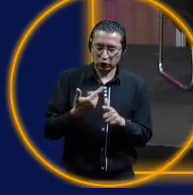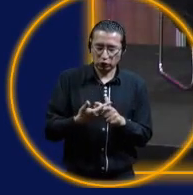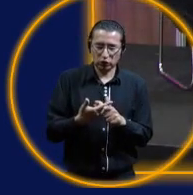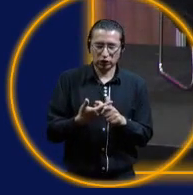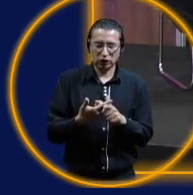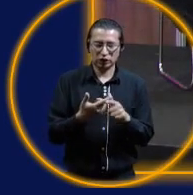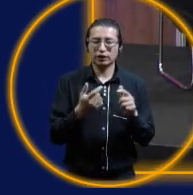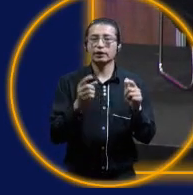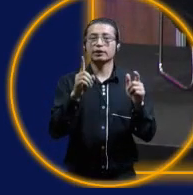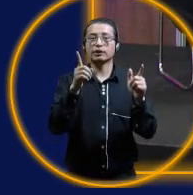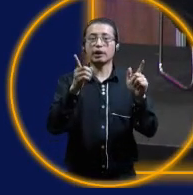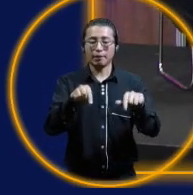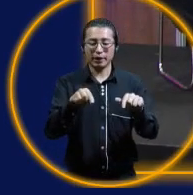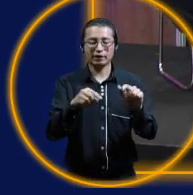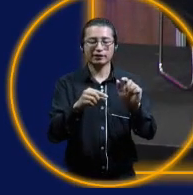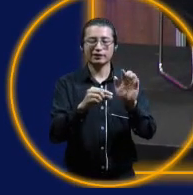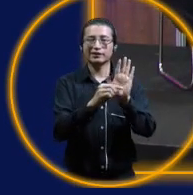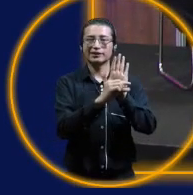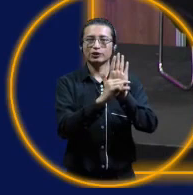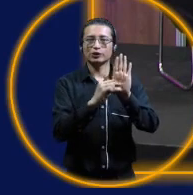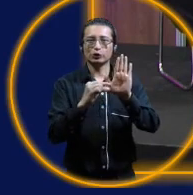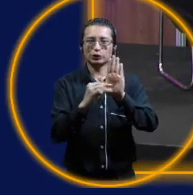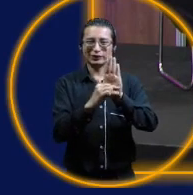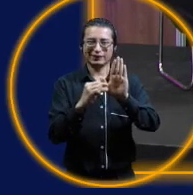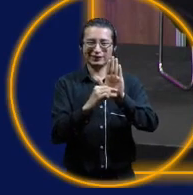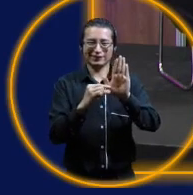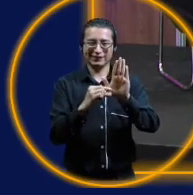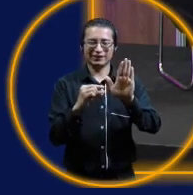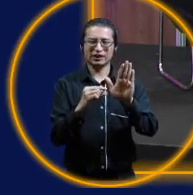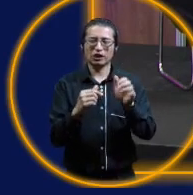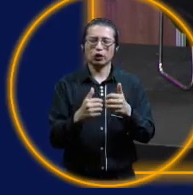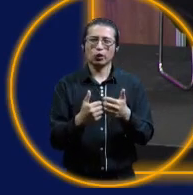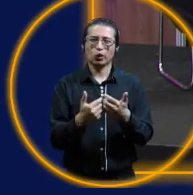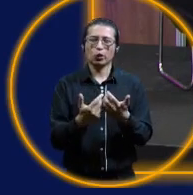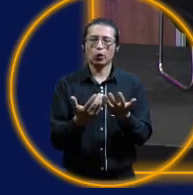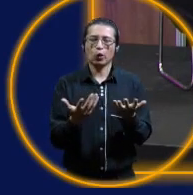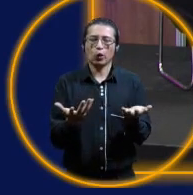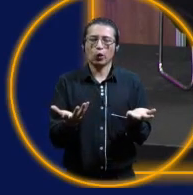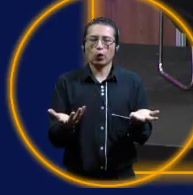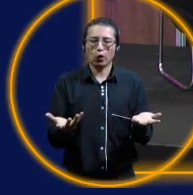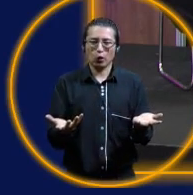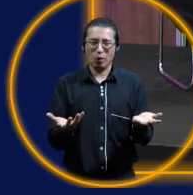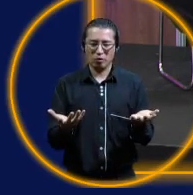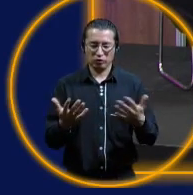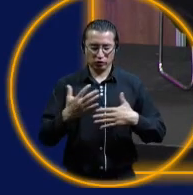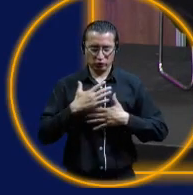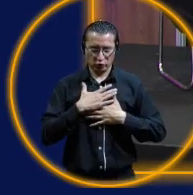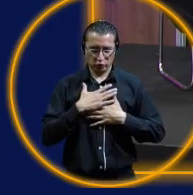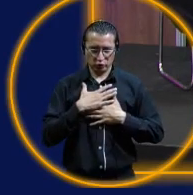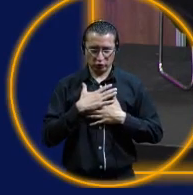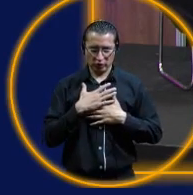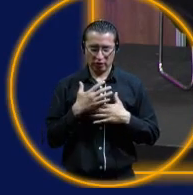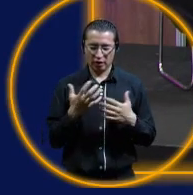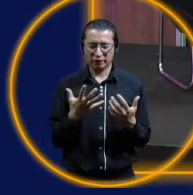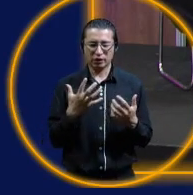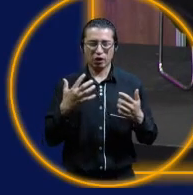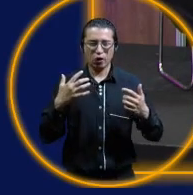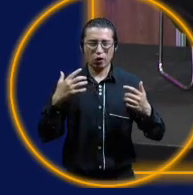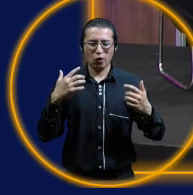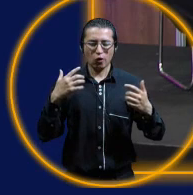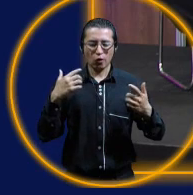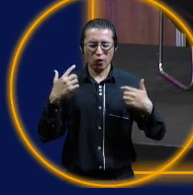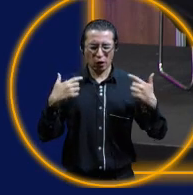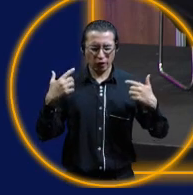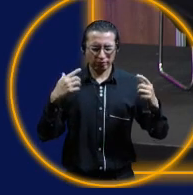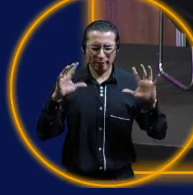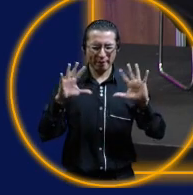of this conversation is how to stay sane while creating and sharing your work online. That sounds like a big key